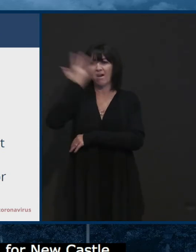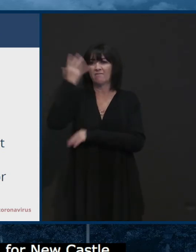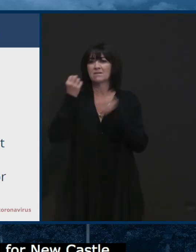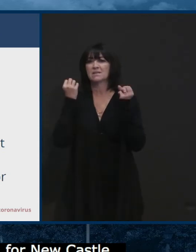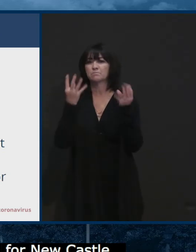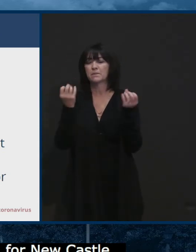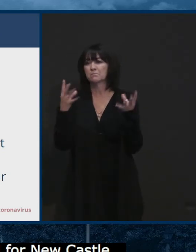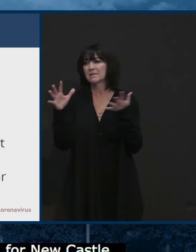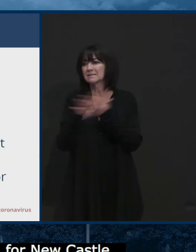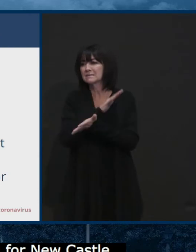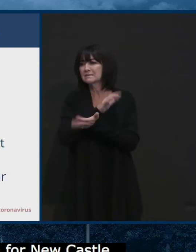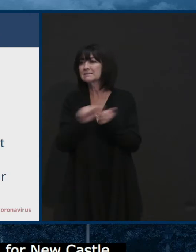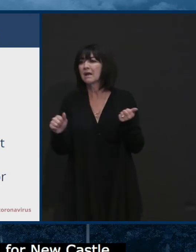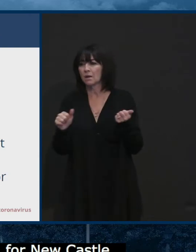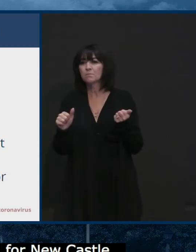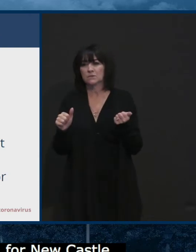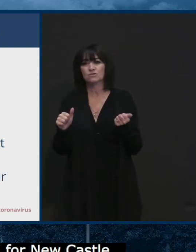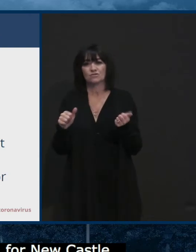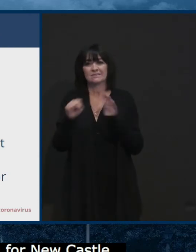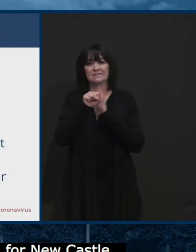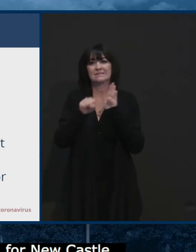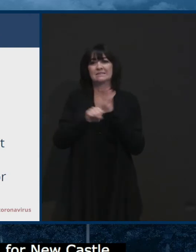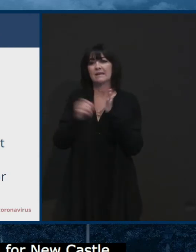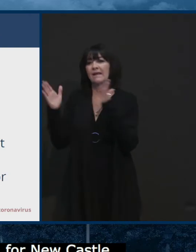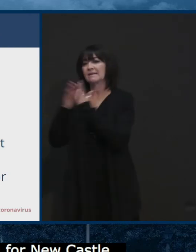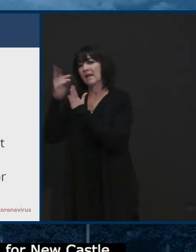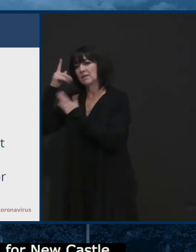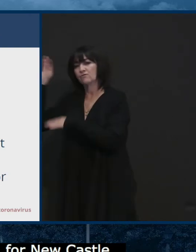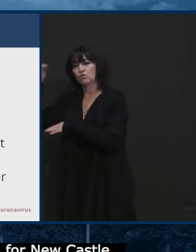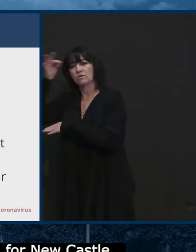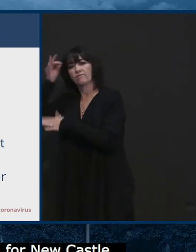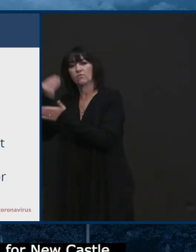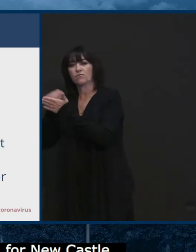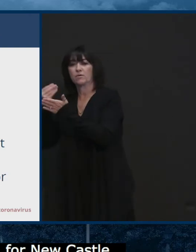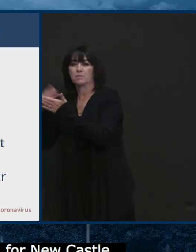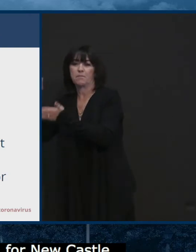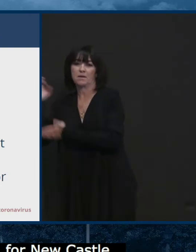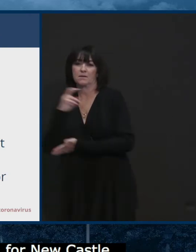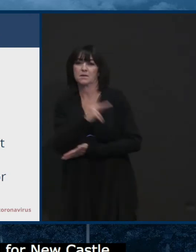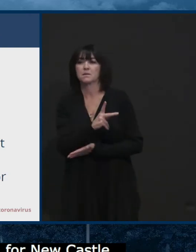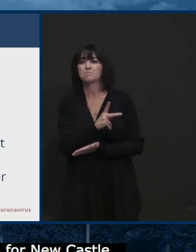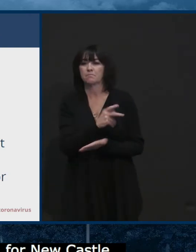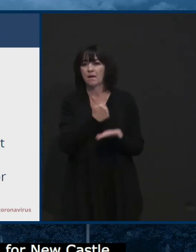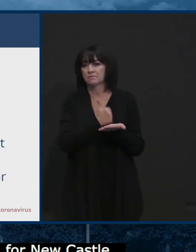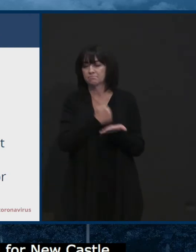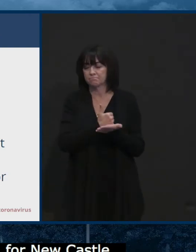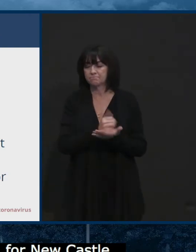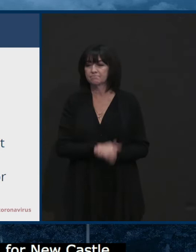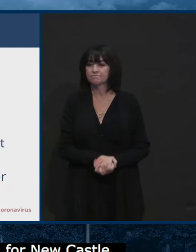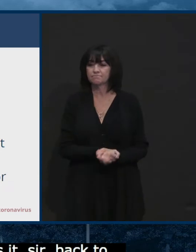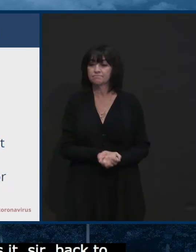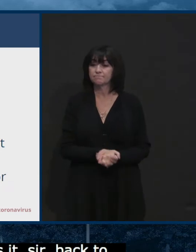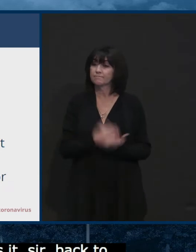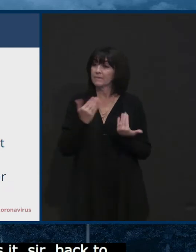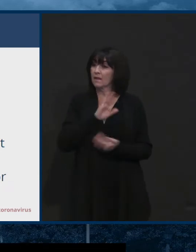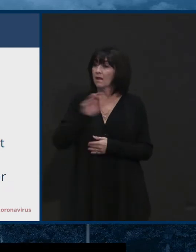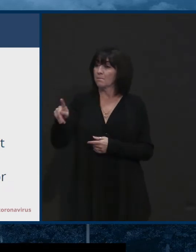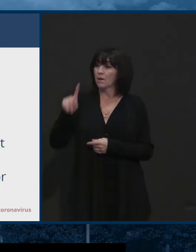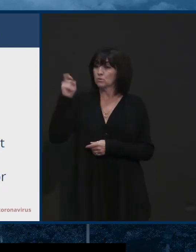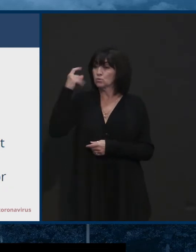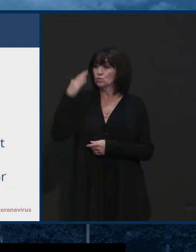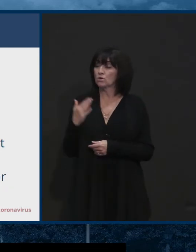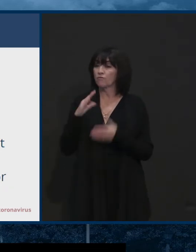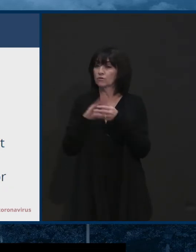up in Delaware. So that is it, sir. Back to you. Thank you much, AJ, and it needs to be